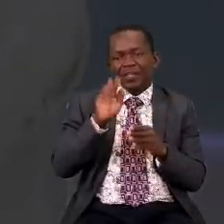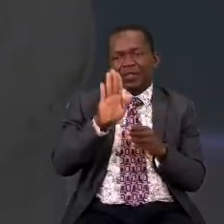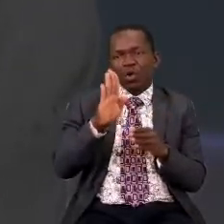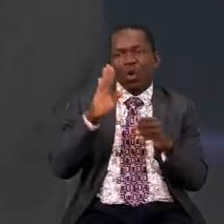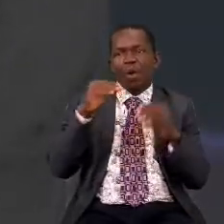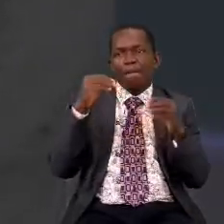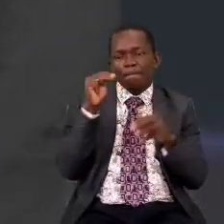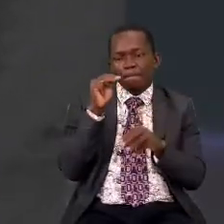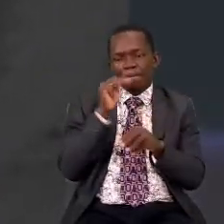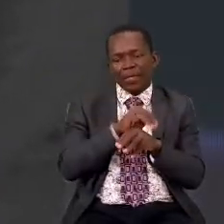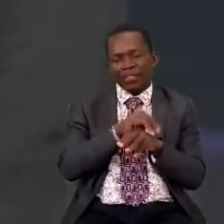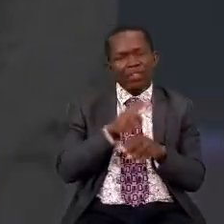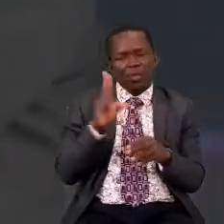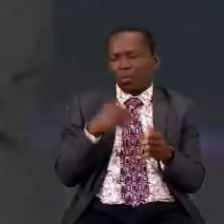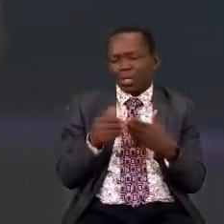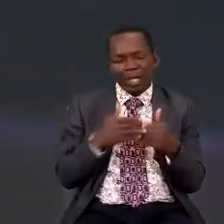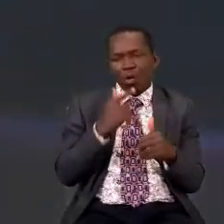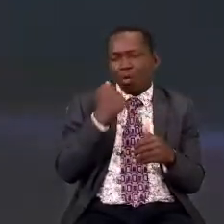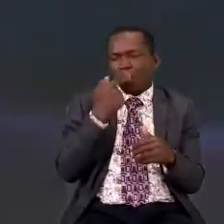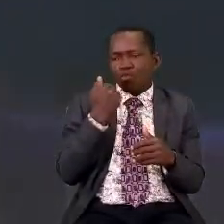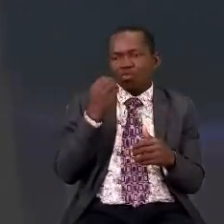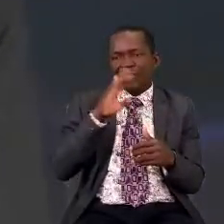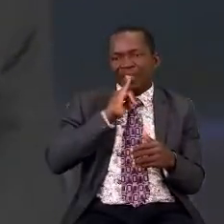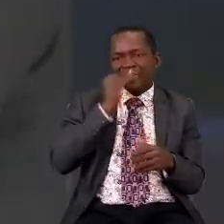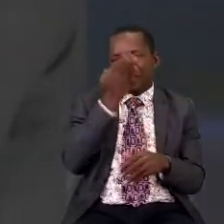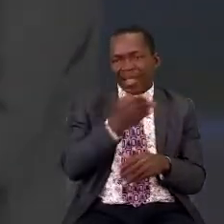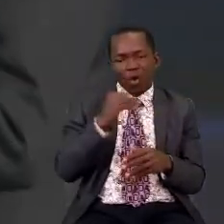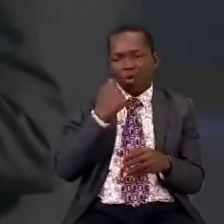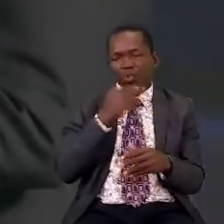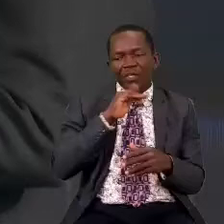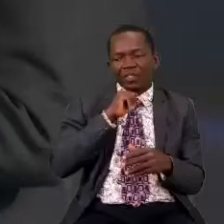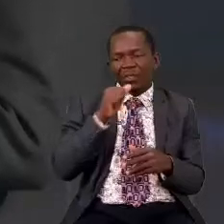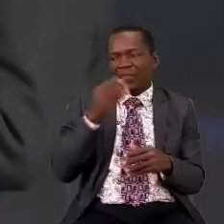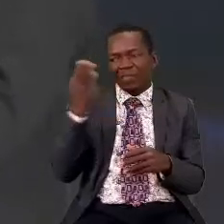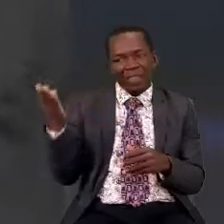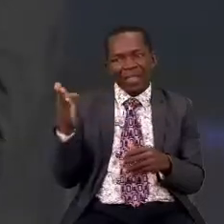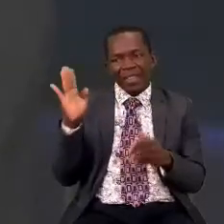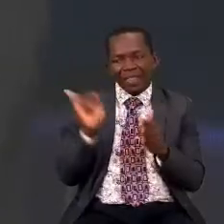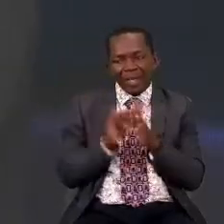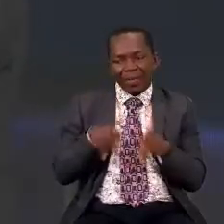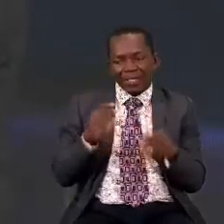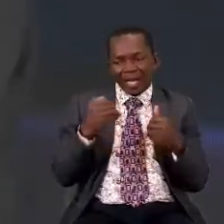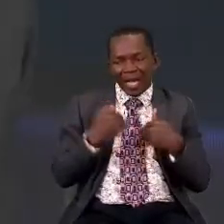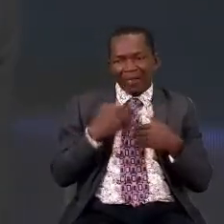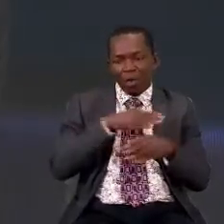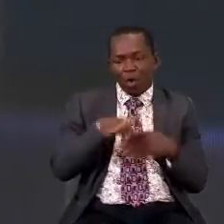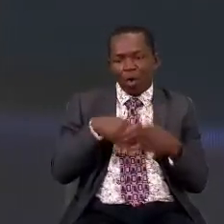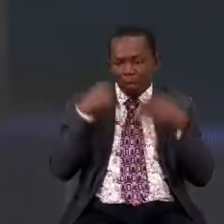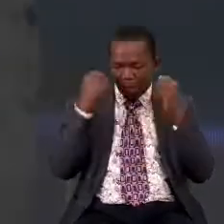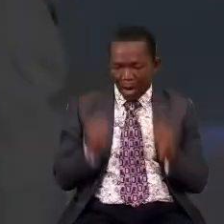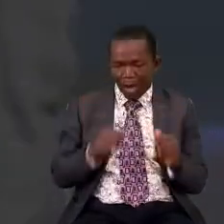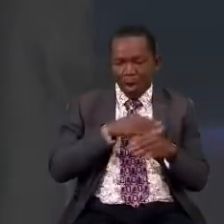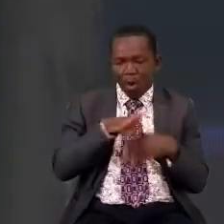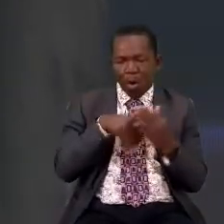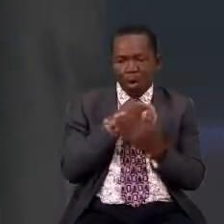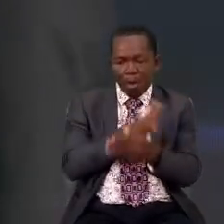all power, all might, and the one that is faithful every time, all through our days, is the